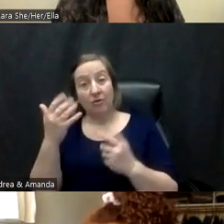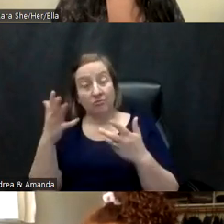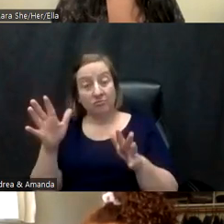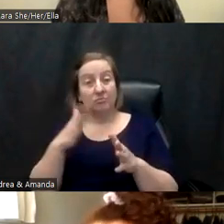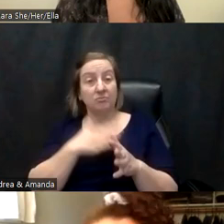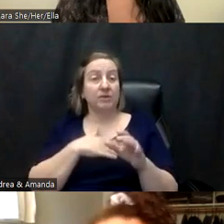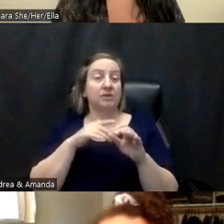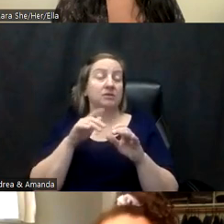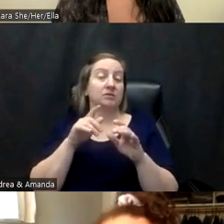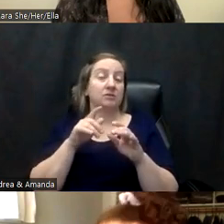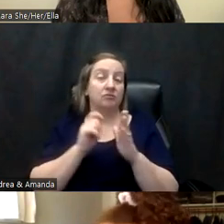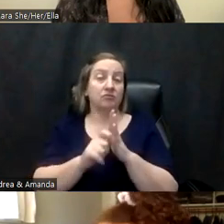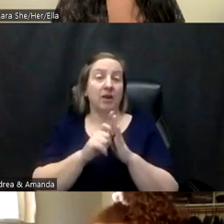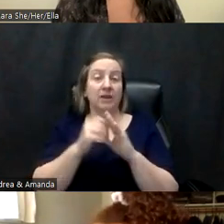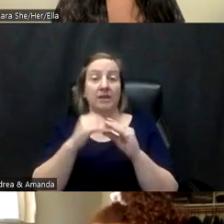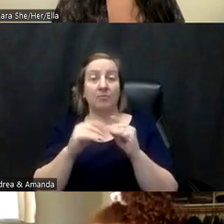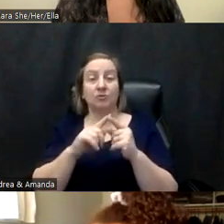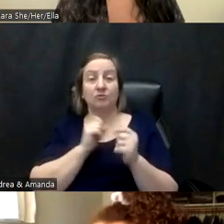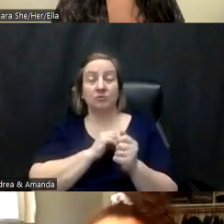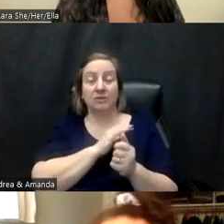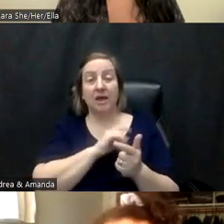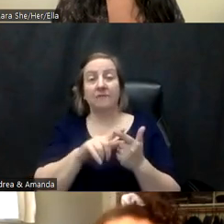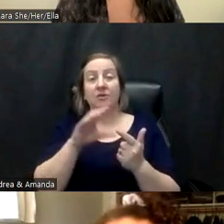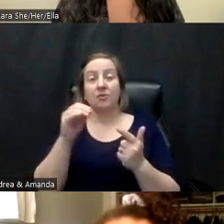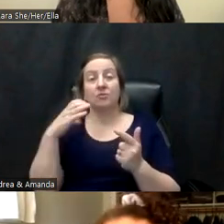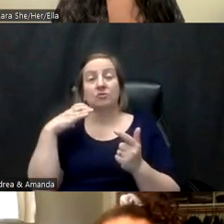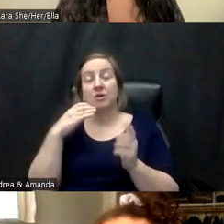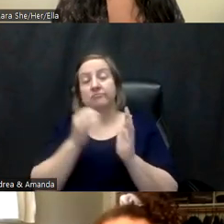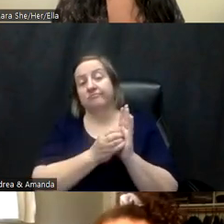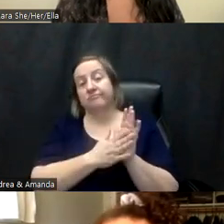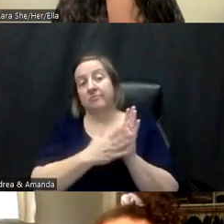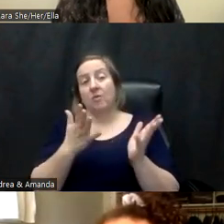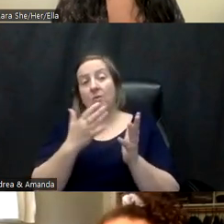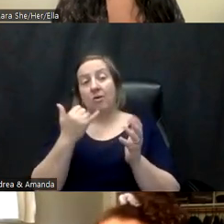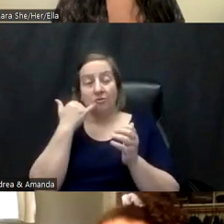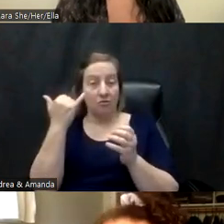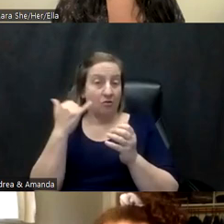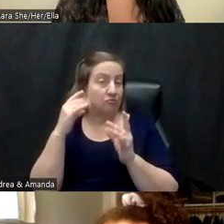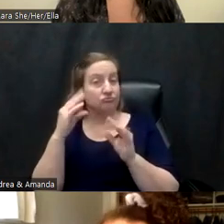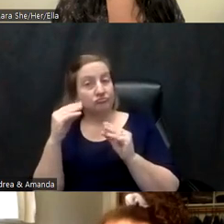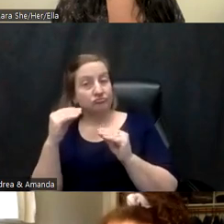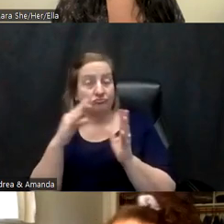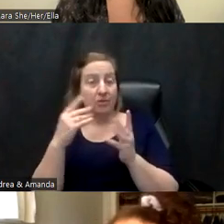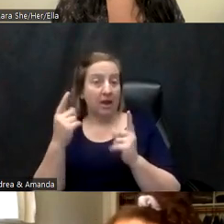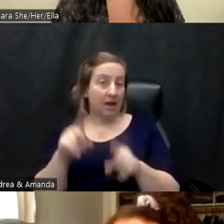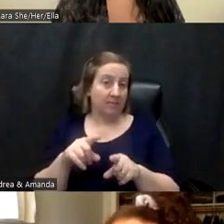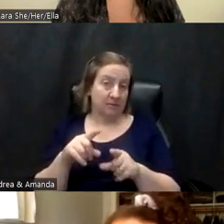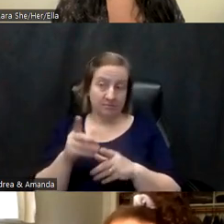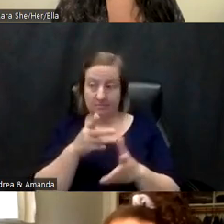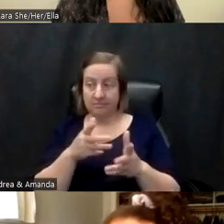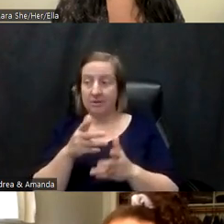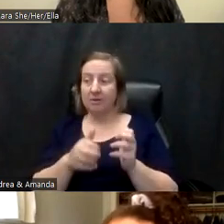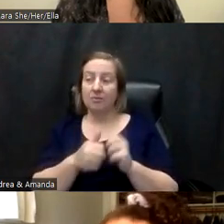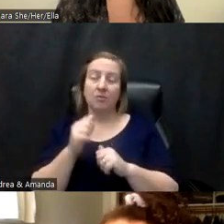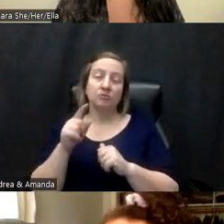an email to staff and co-chairs documenting that the call happened. Once again, like it's mostly just